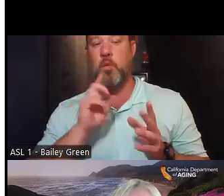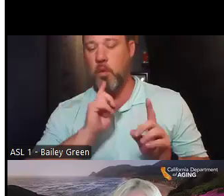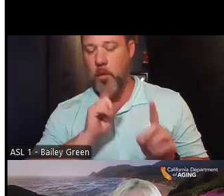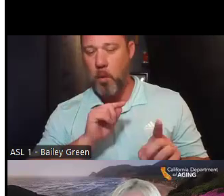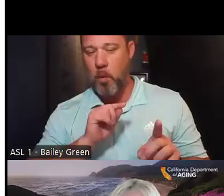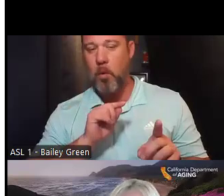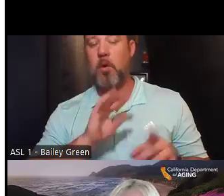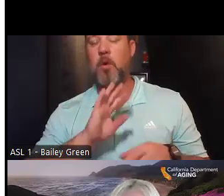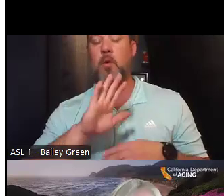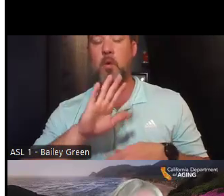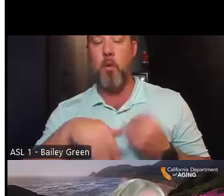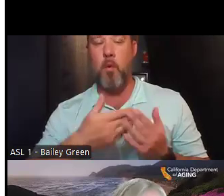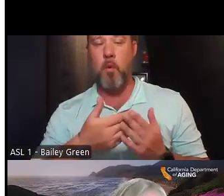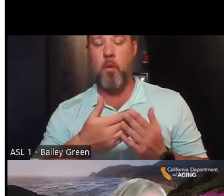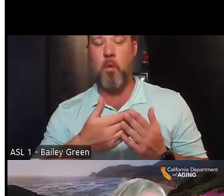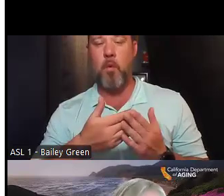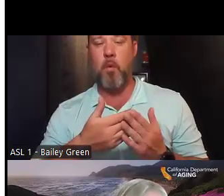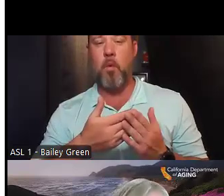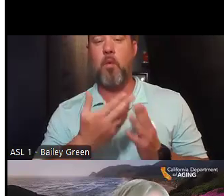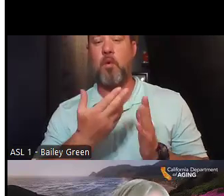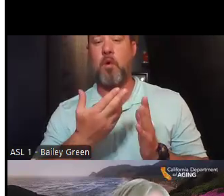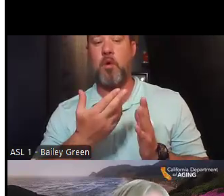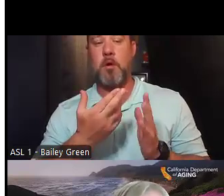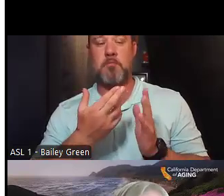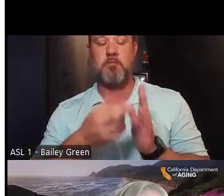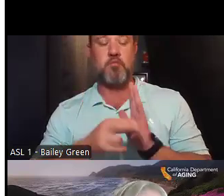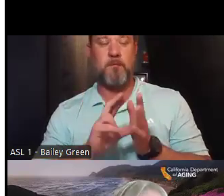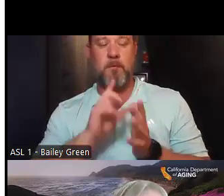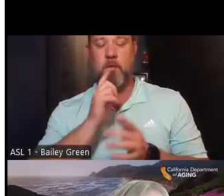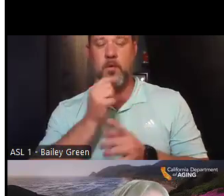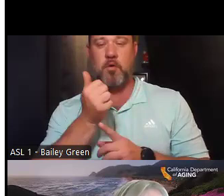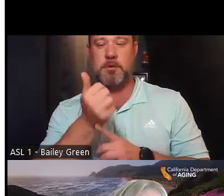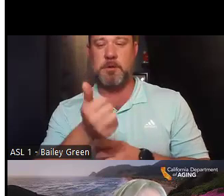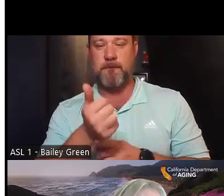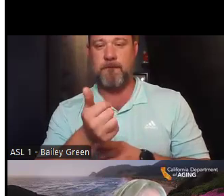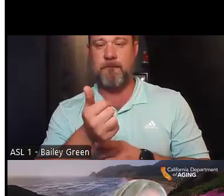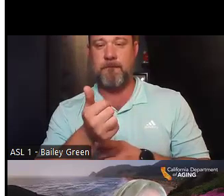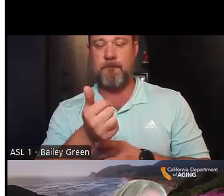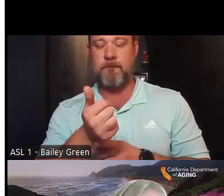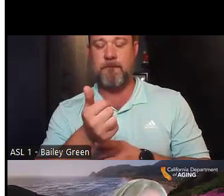in its entirety and review it for yourself. So to begin with,